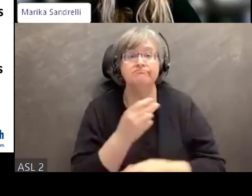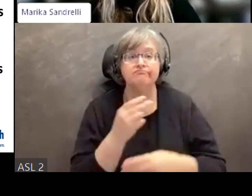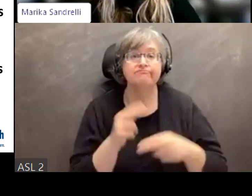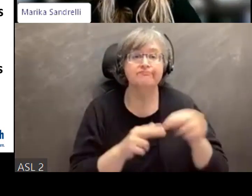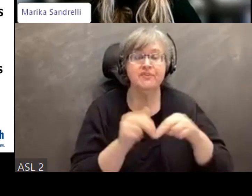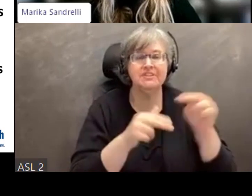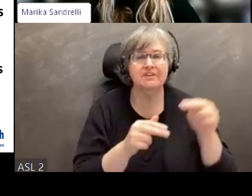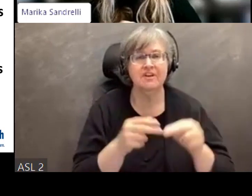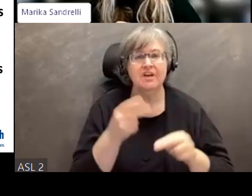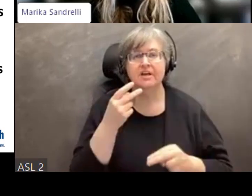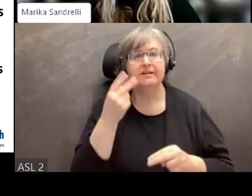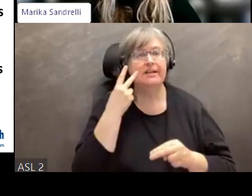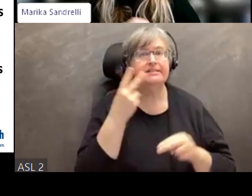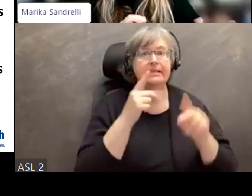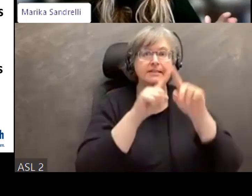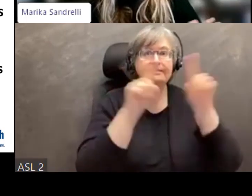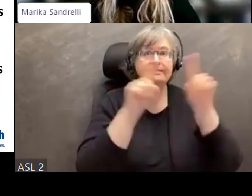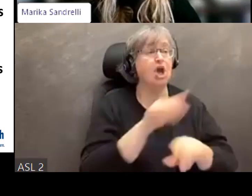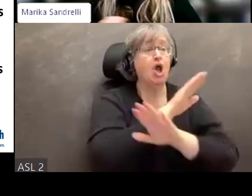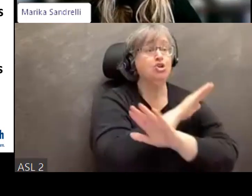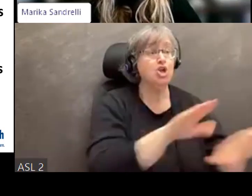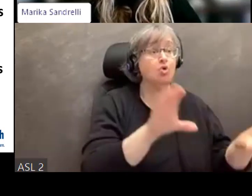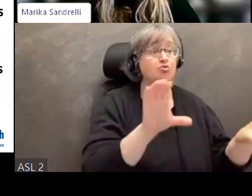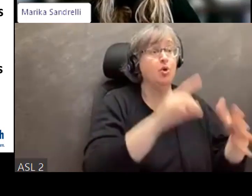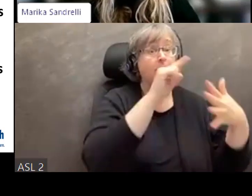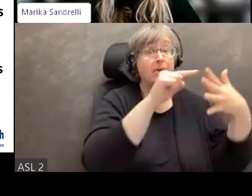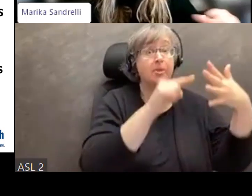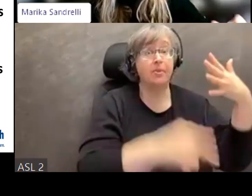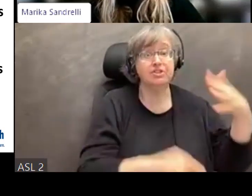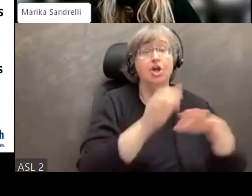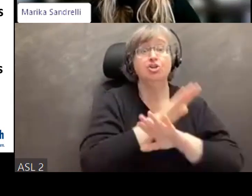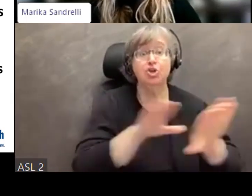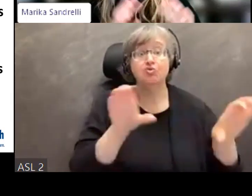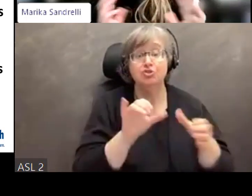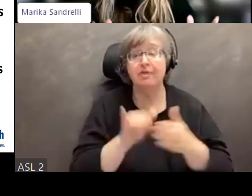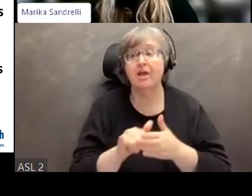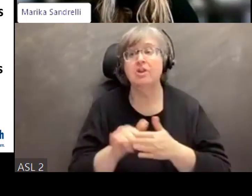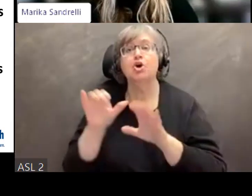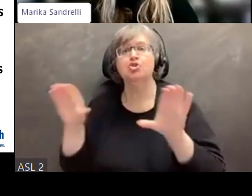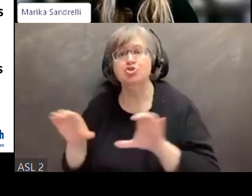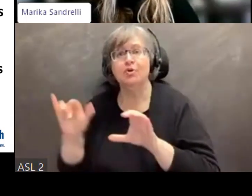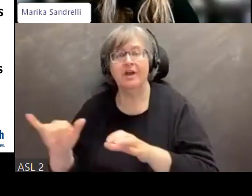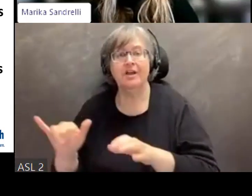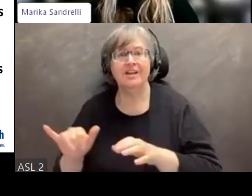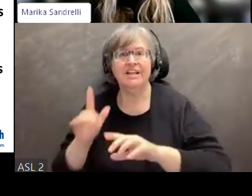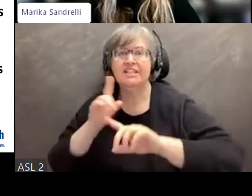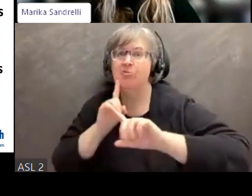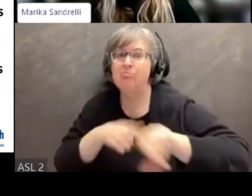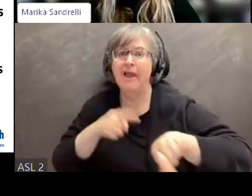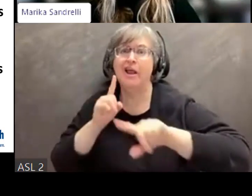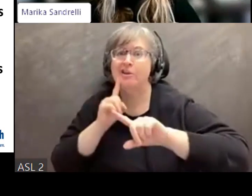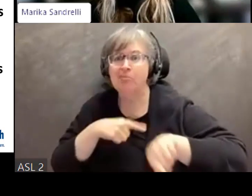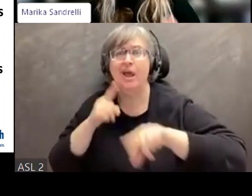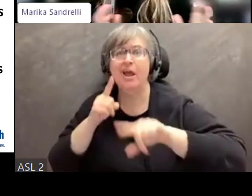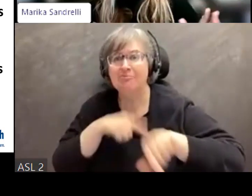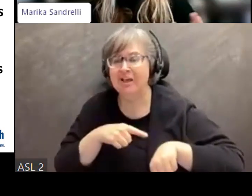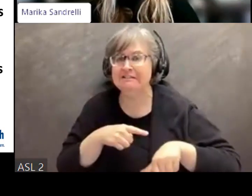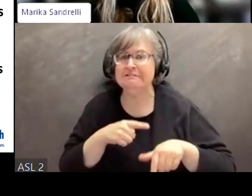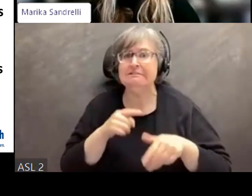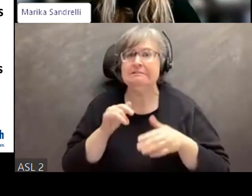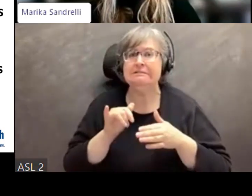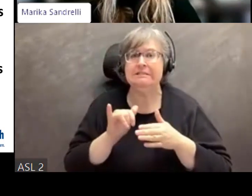facility and they see, don't do this, don't do that, do this, like all this command language can be quite